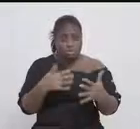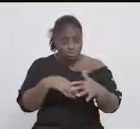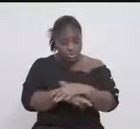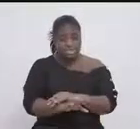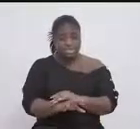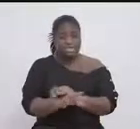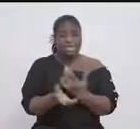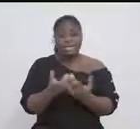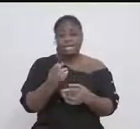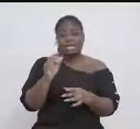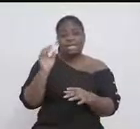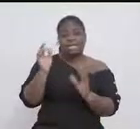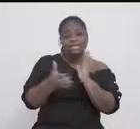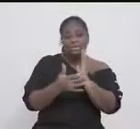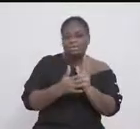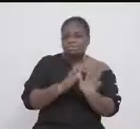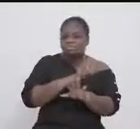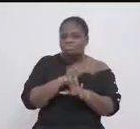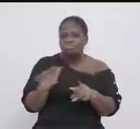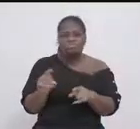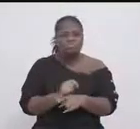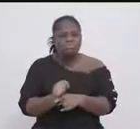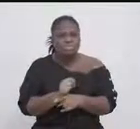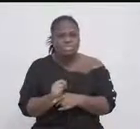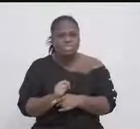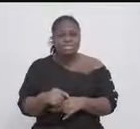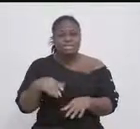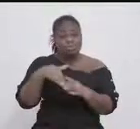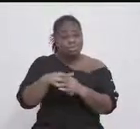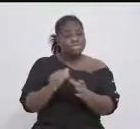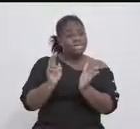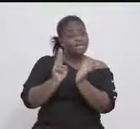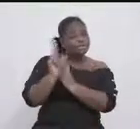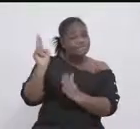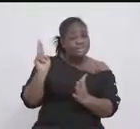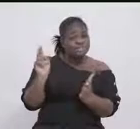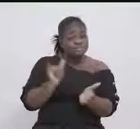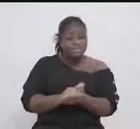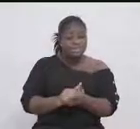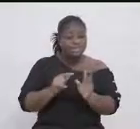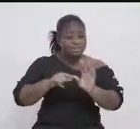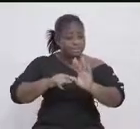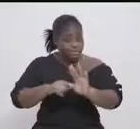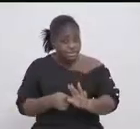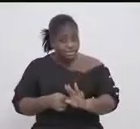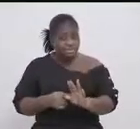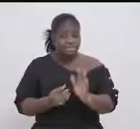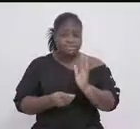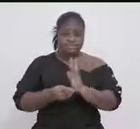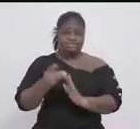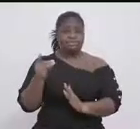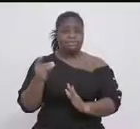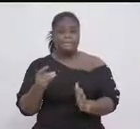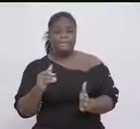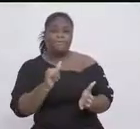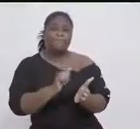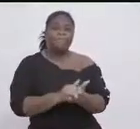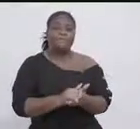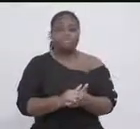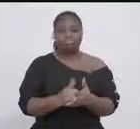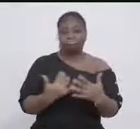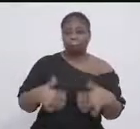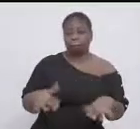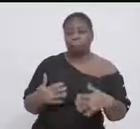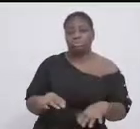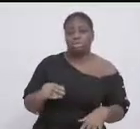had no access, no training. It was actually in university that I started to develop on the skill. And that was quite unfortunate.